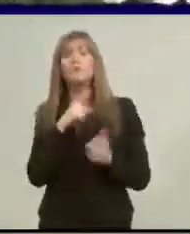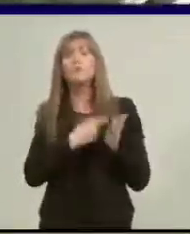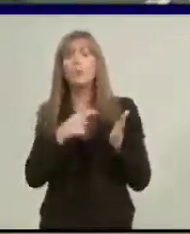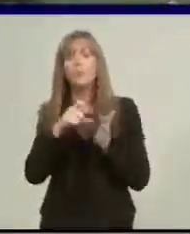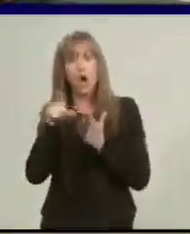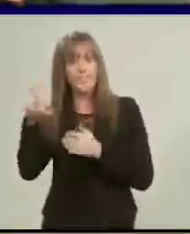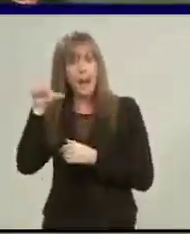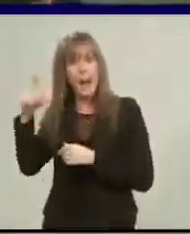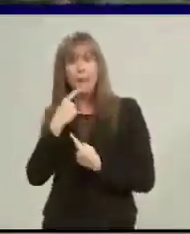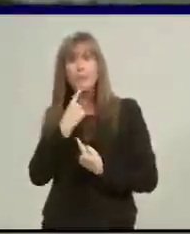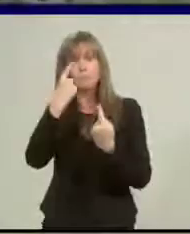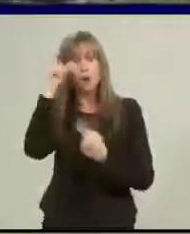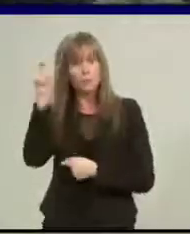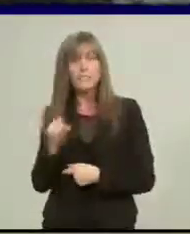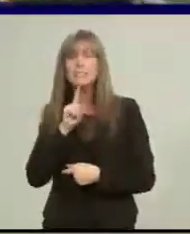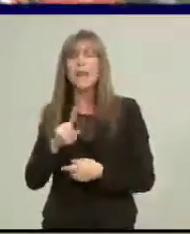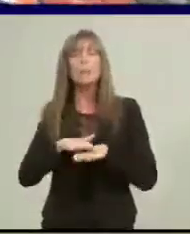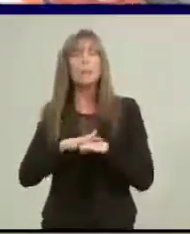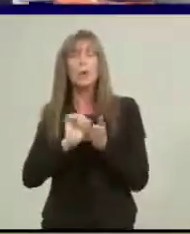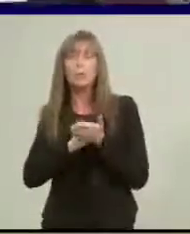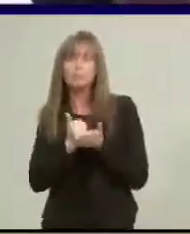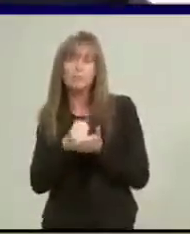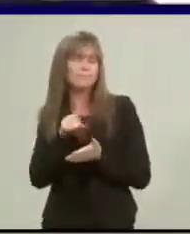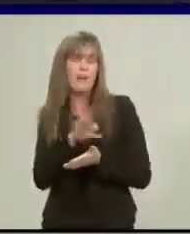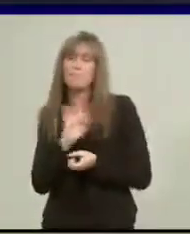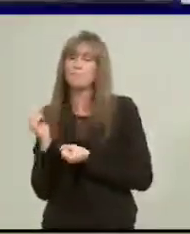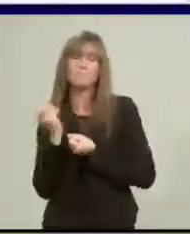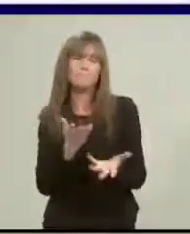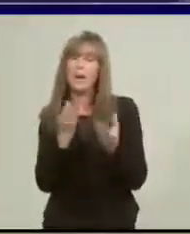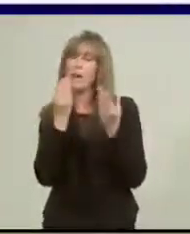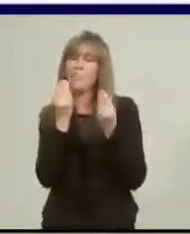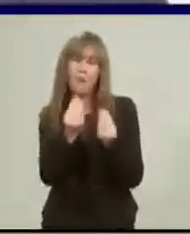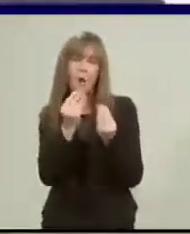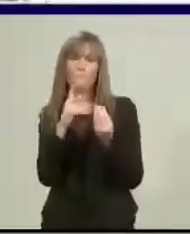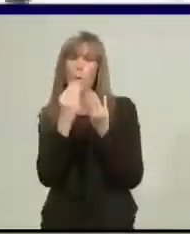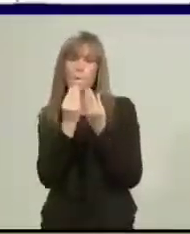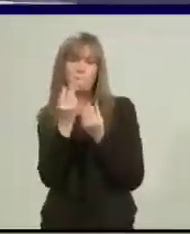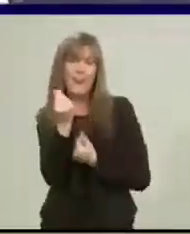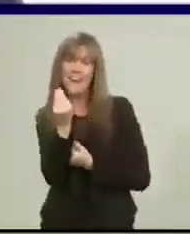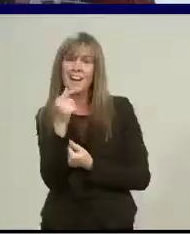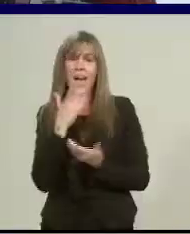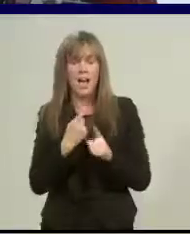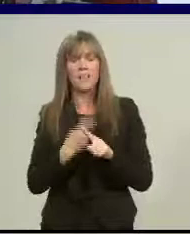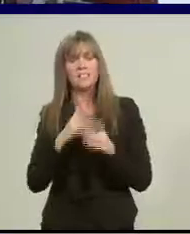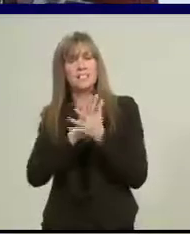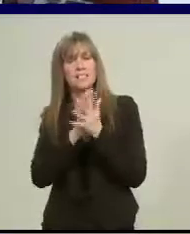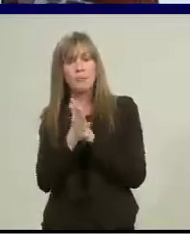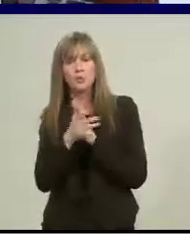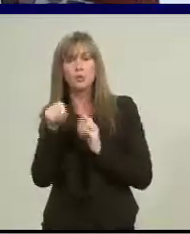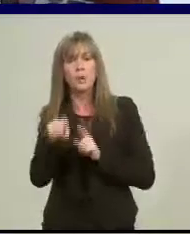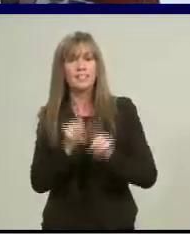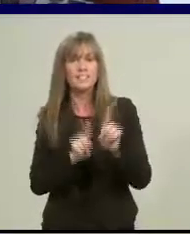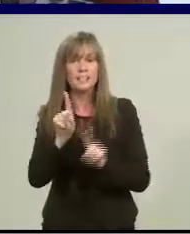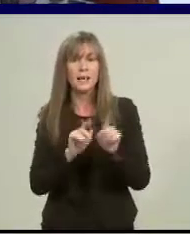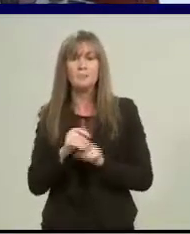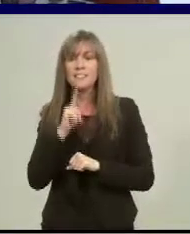Dyson has told the press the blueprint hasn't delivered value for money and has been causing damage to the city instead. She says some decisions